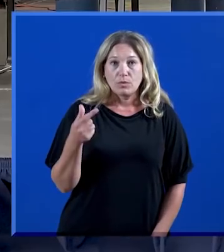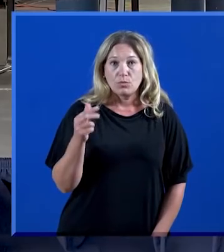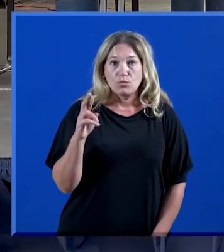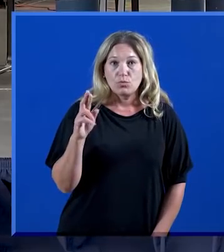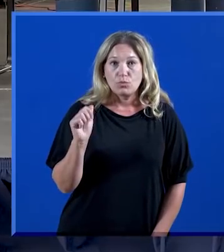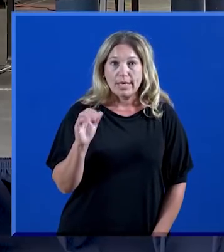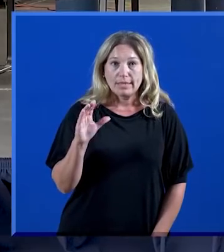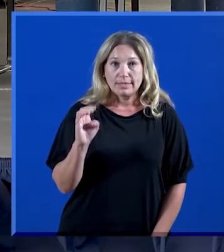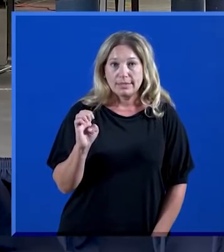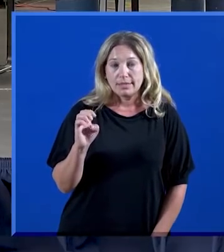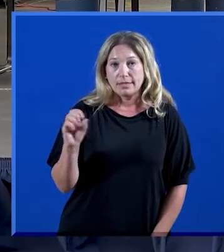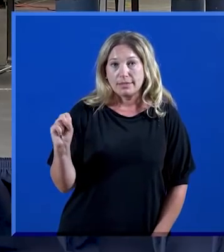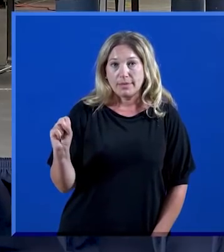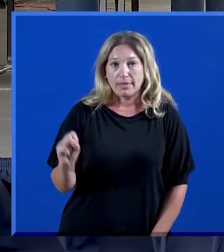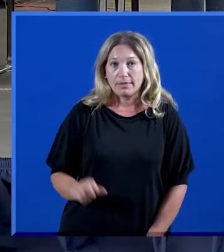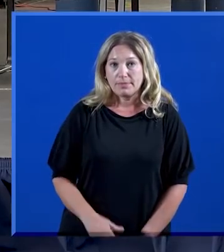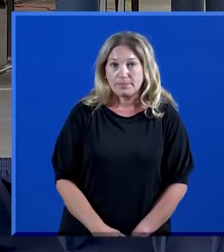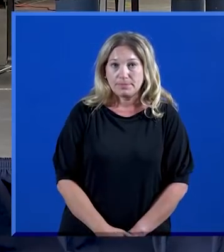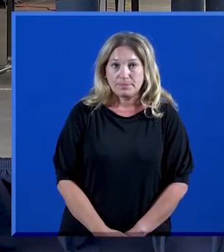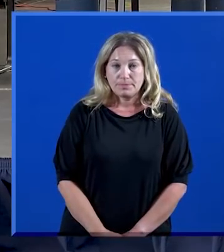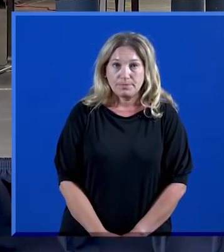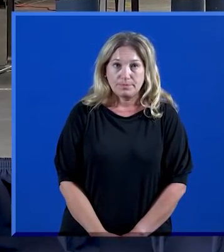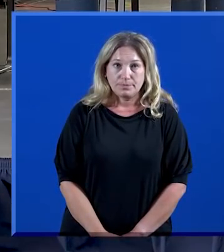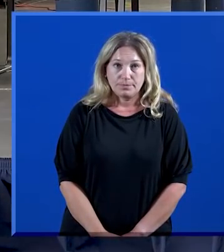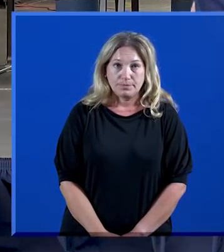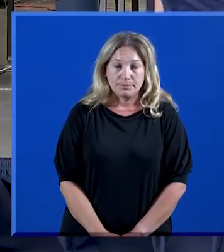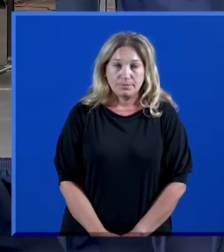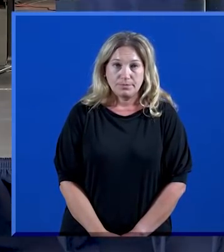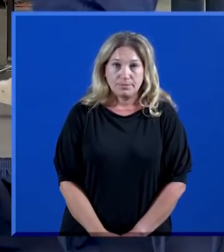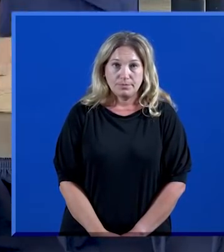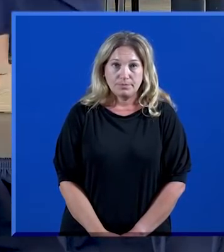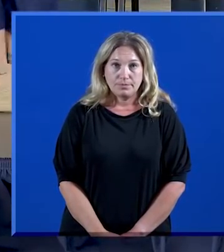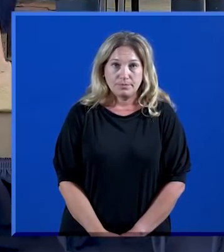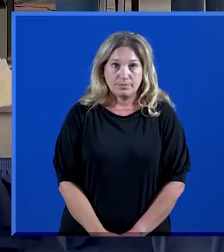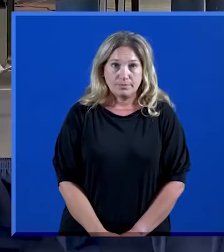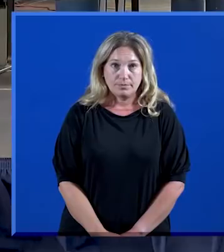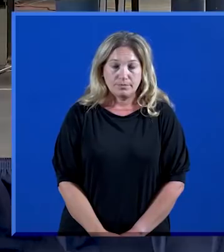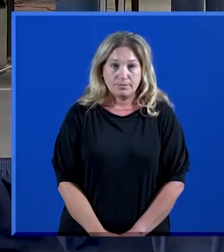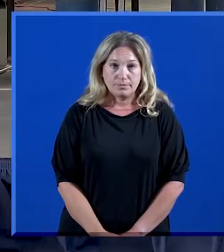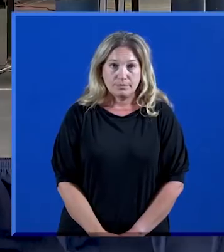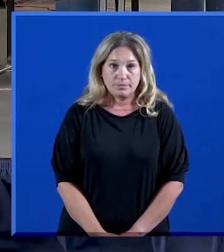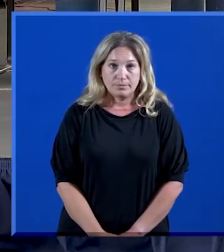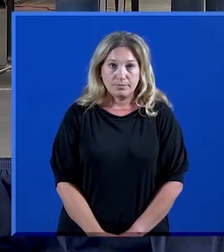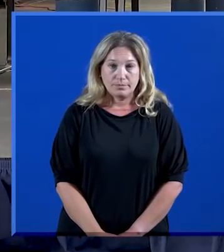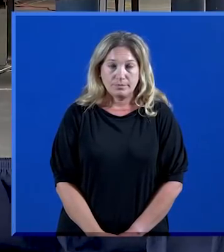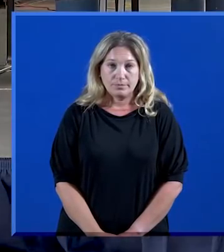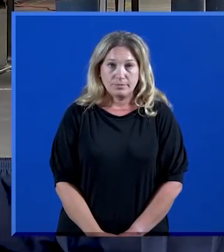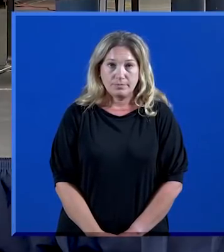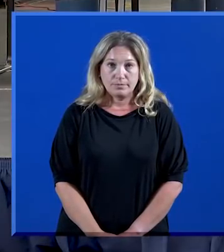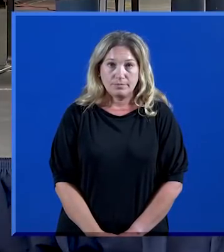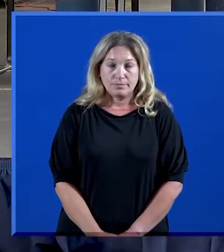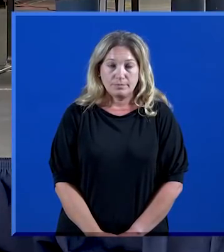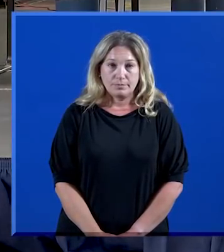Grace Smith.